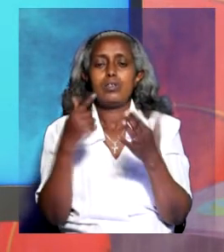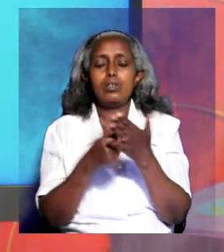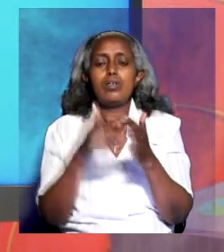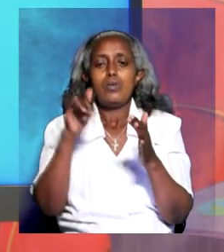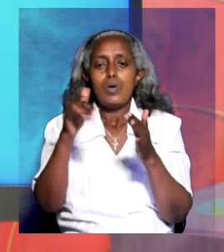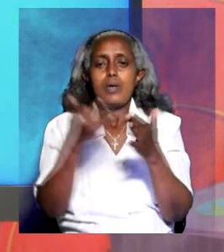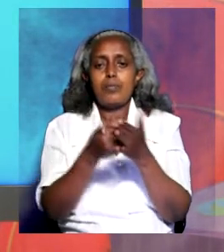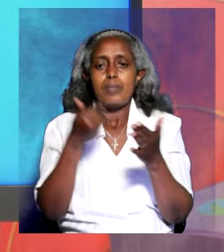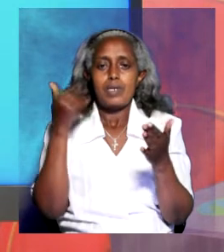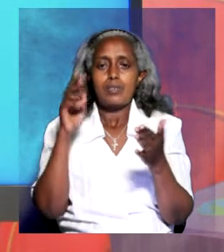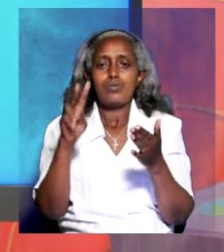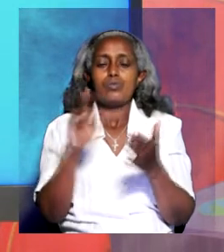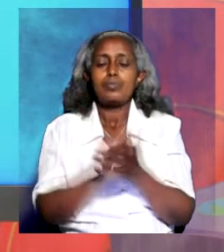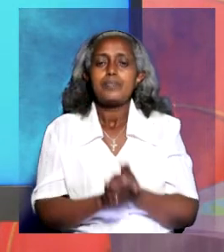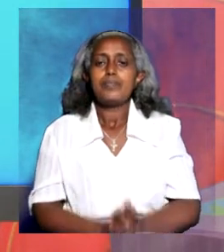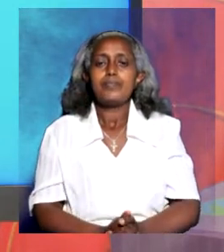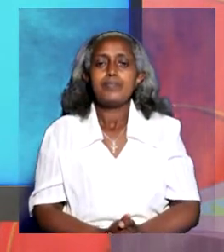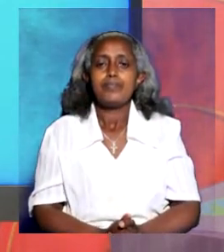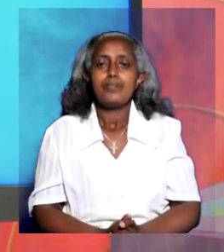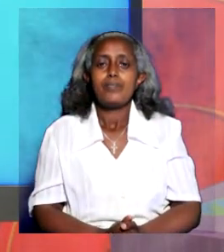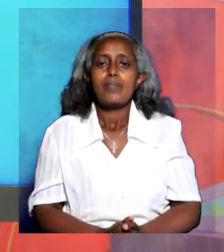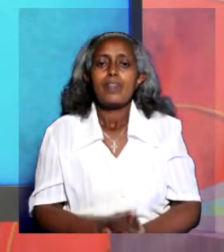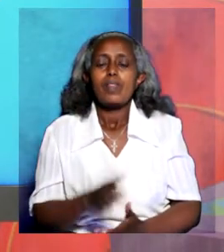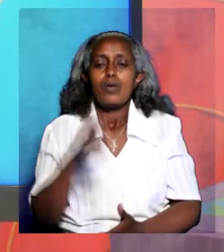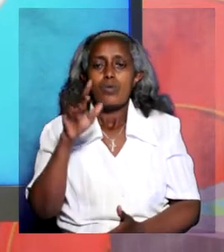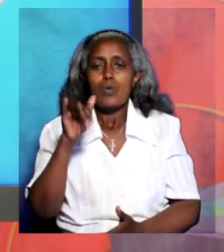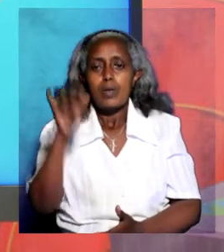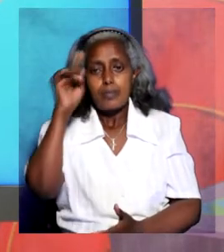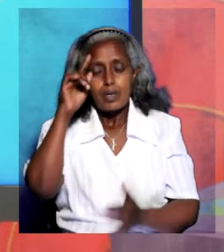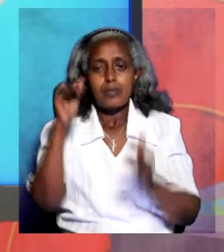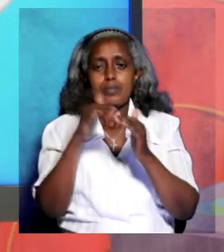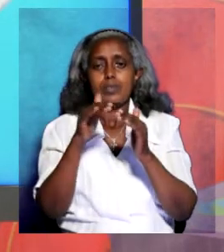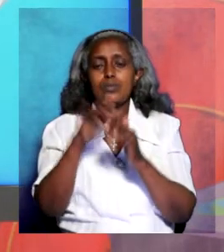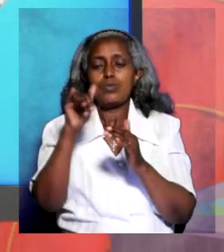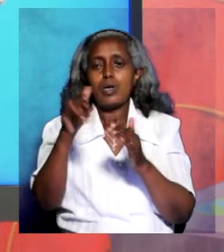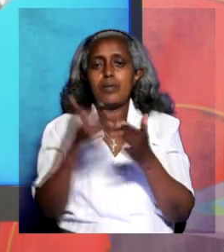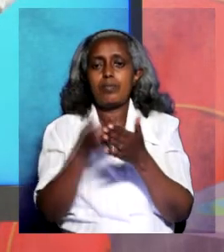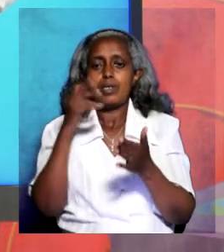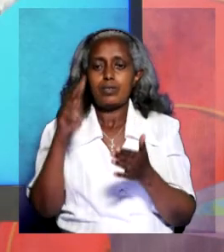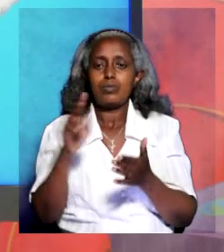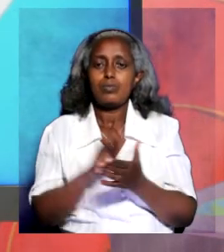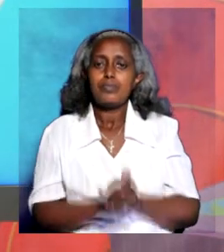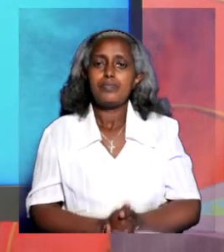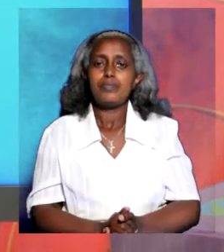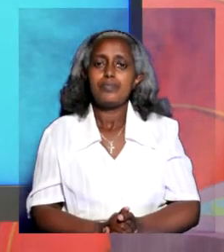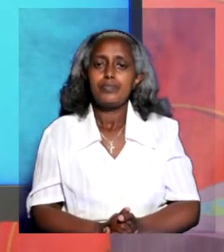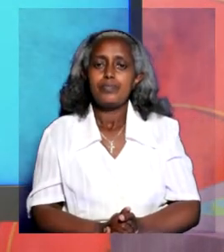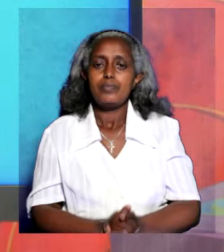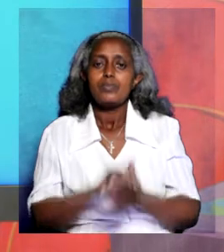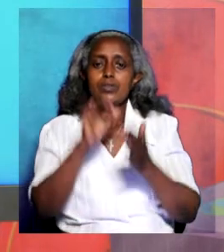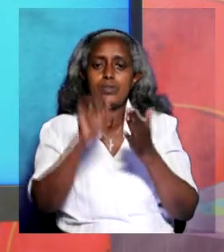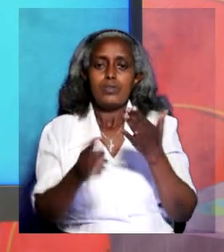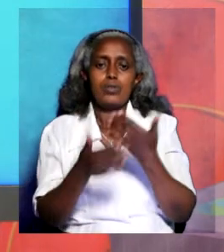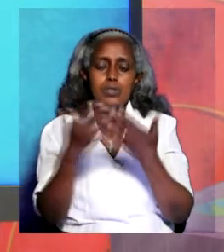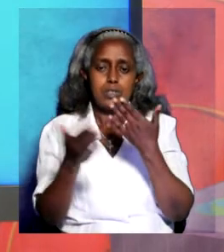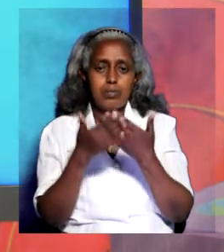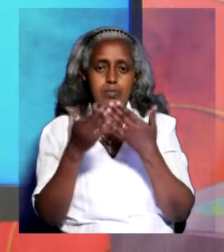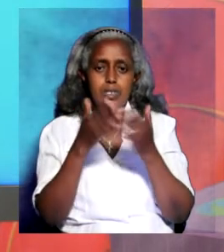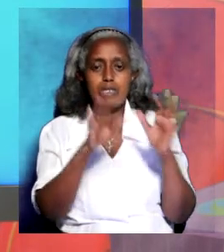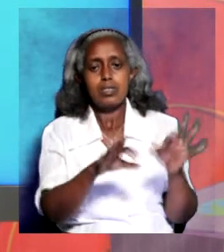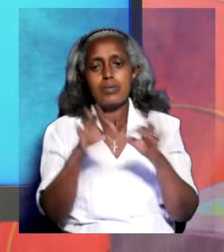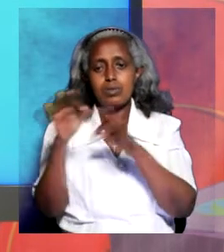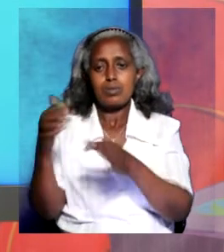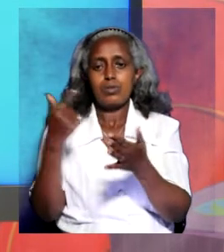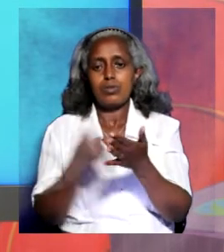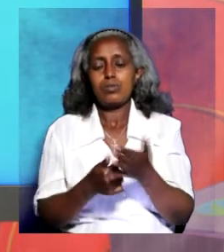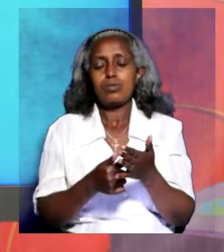y minus 2, our y prime is this, y minus 2. So simply substitute these